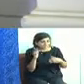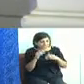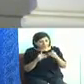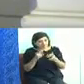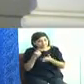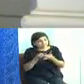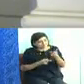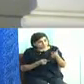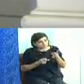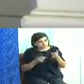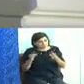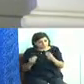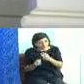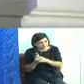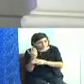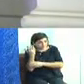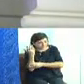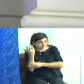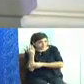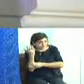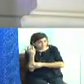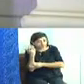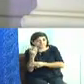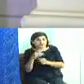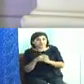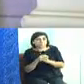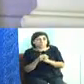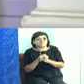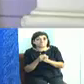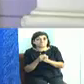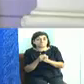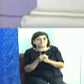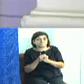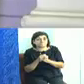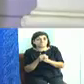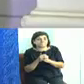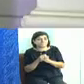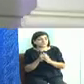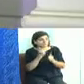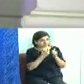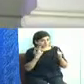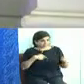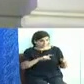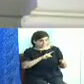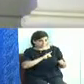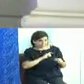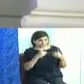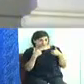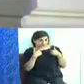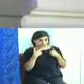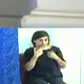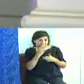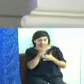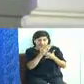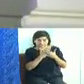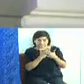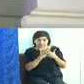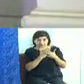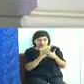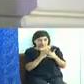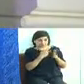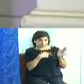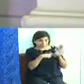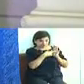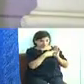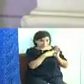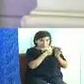harvested. And each of us has a part to play. What you sow makes a difference.